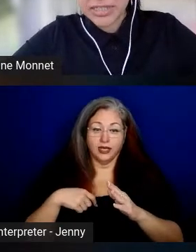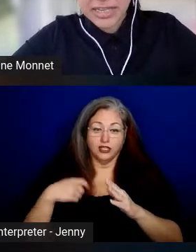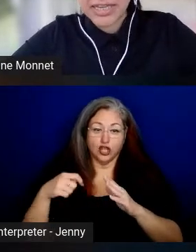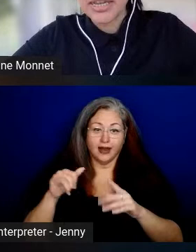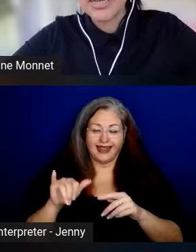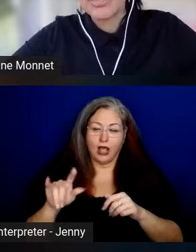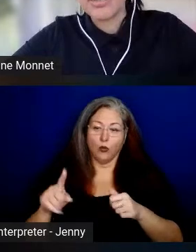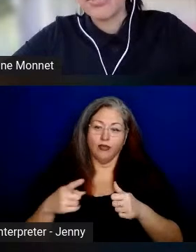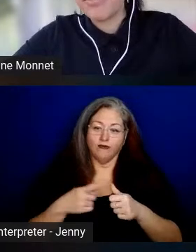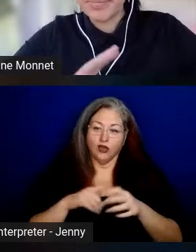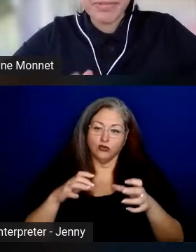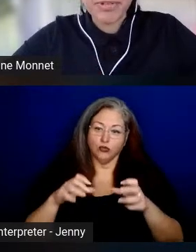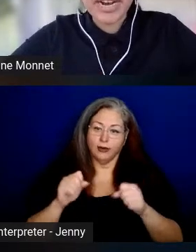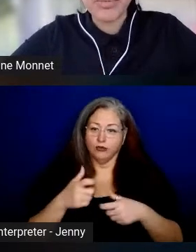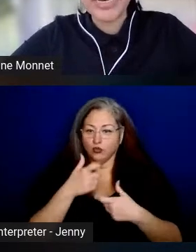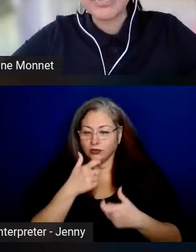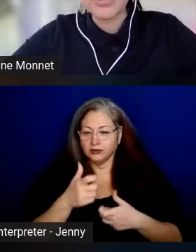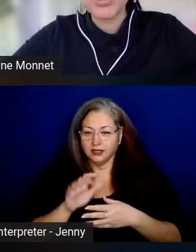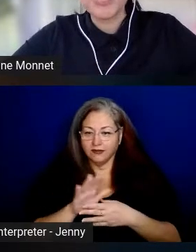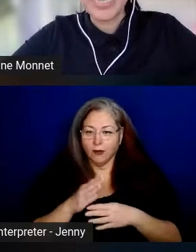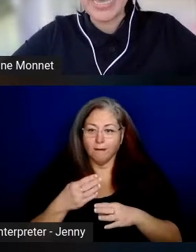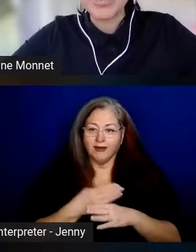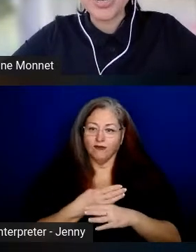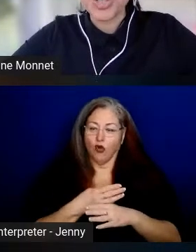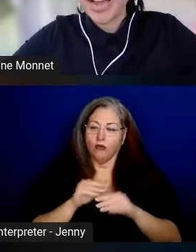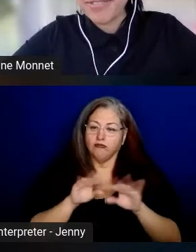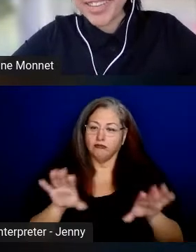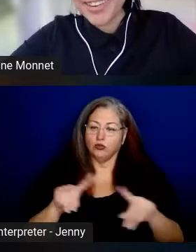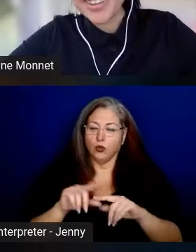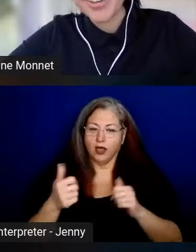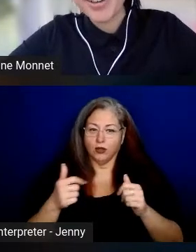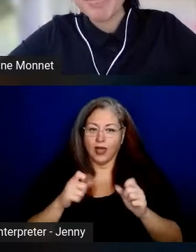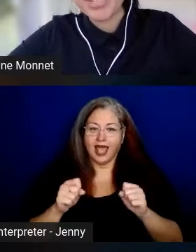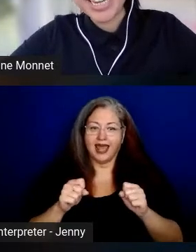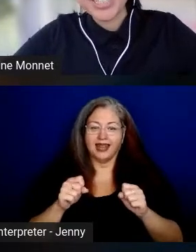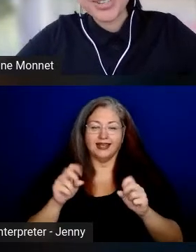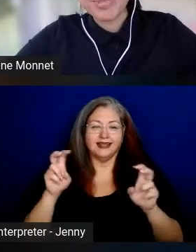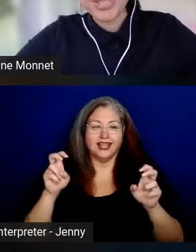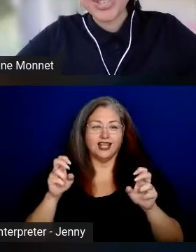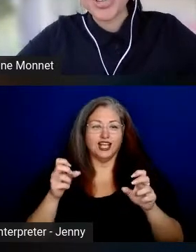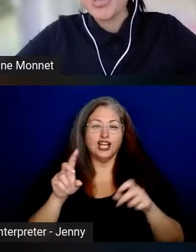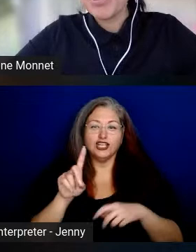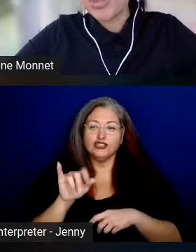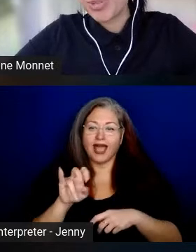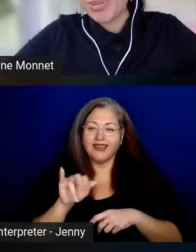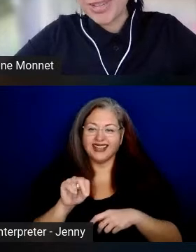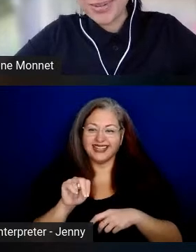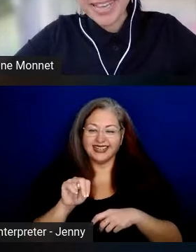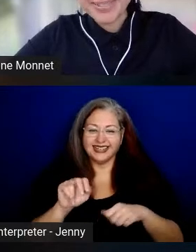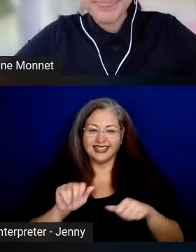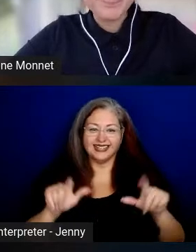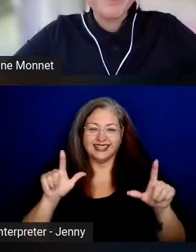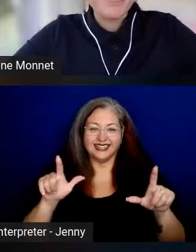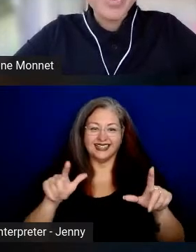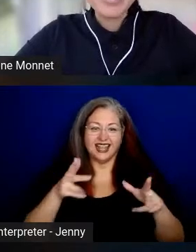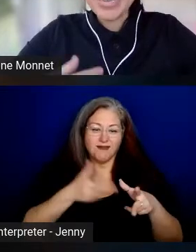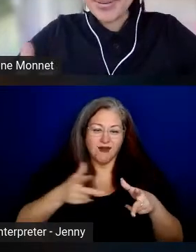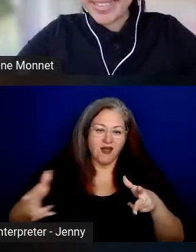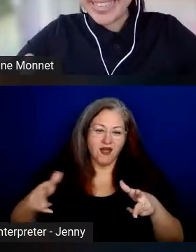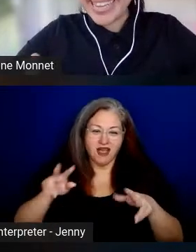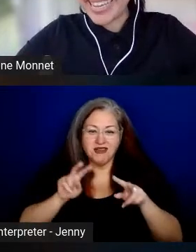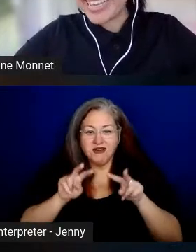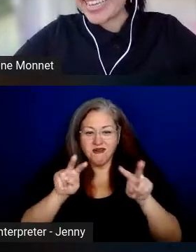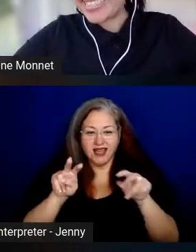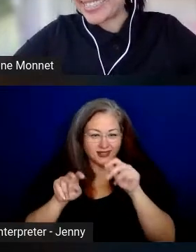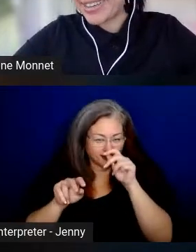one to see the film before anyone else. So we had a drive-in projection, which was really great. The